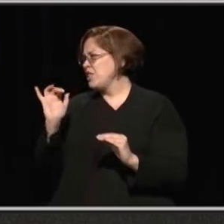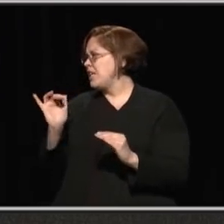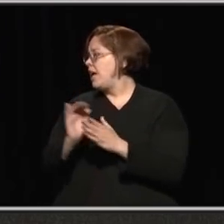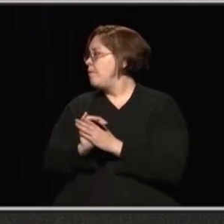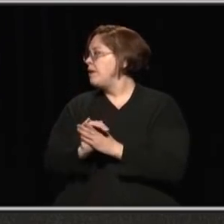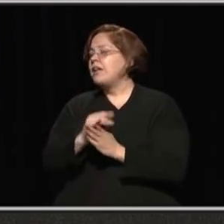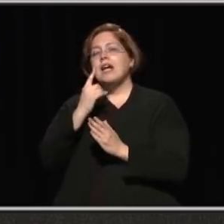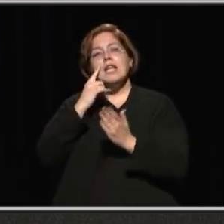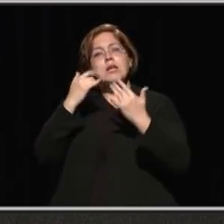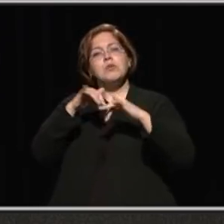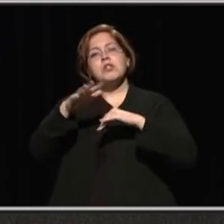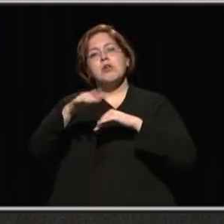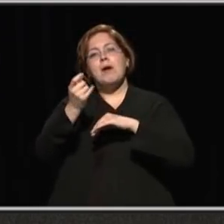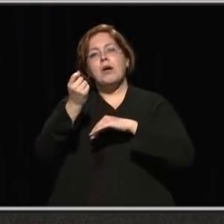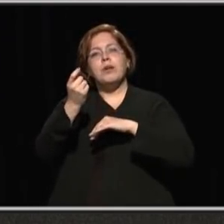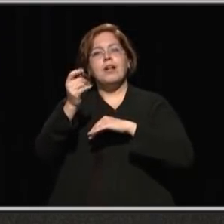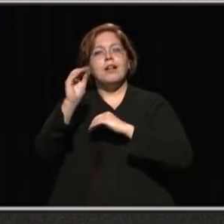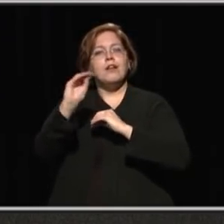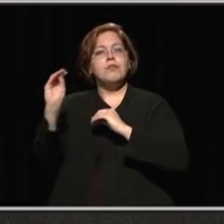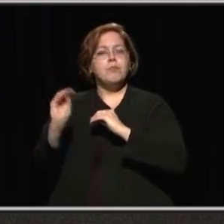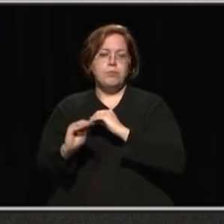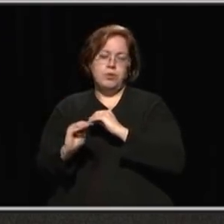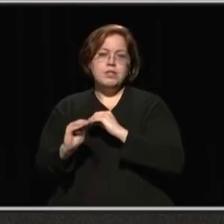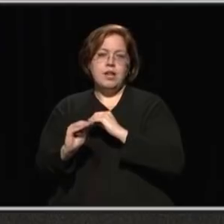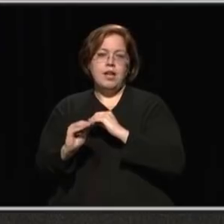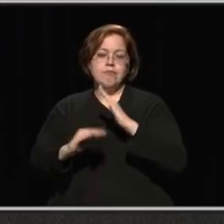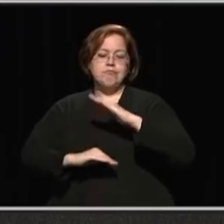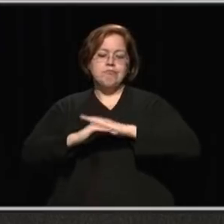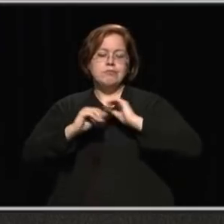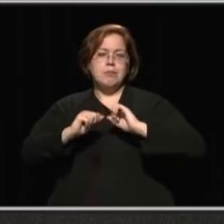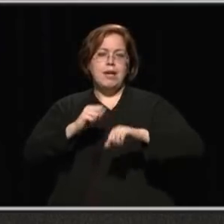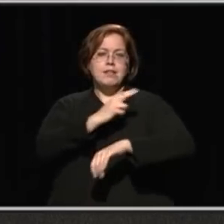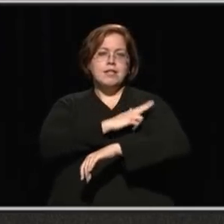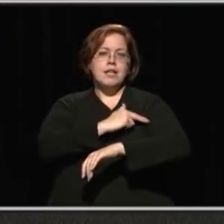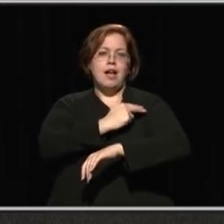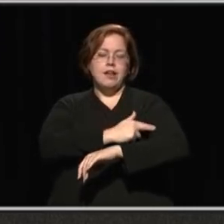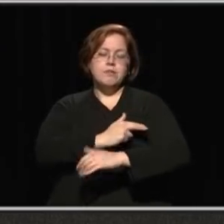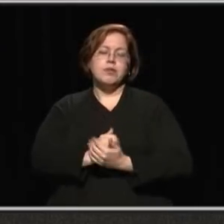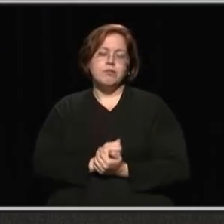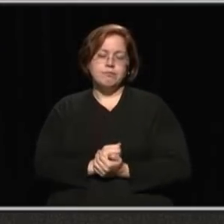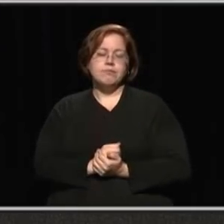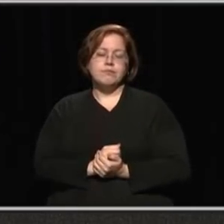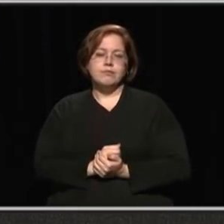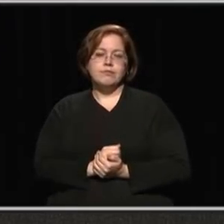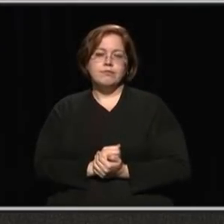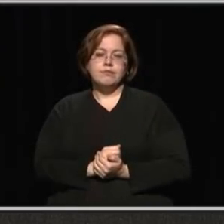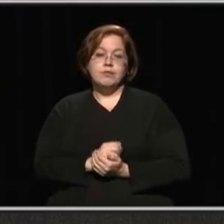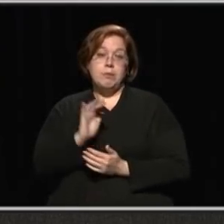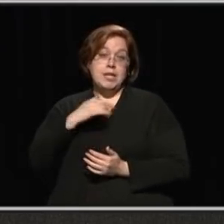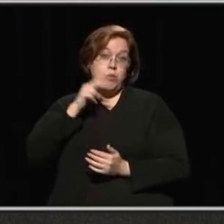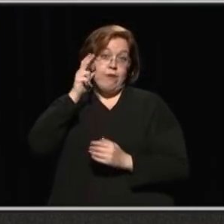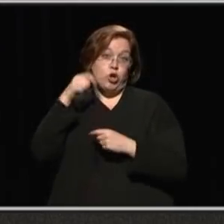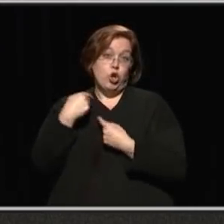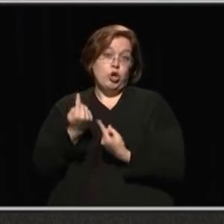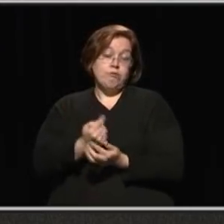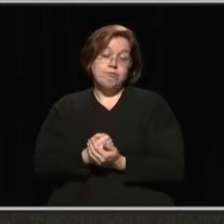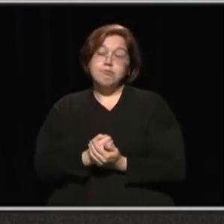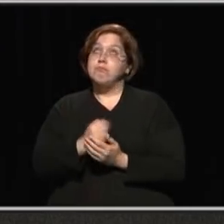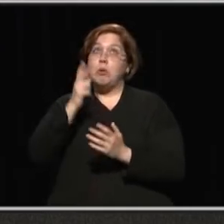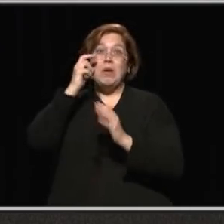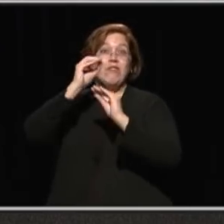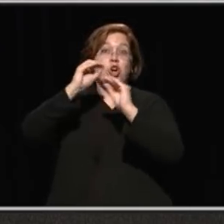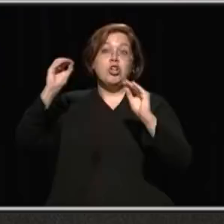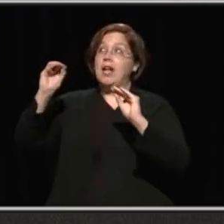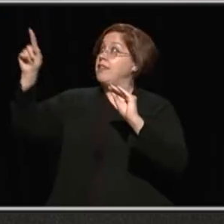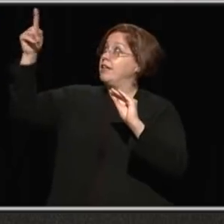think we're still at about 11% capacity with the hospital's bed space is what I understand. So, but we've not heard anything